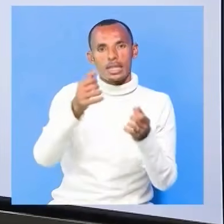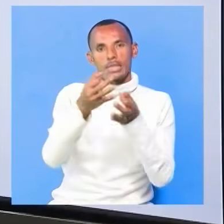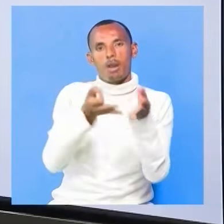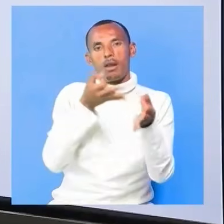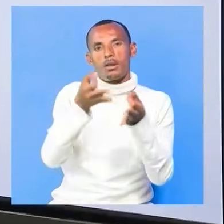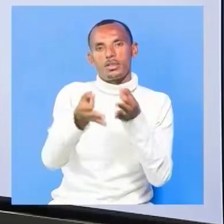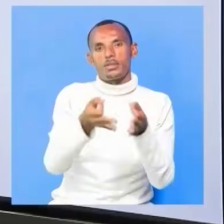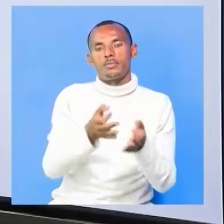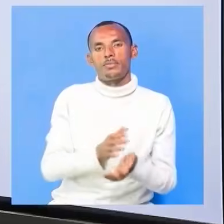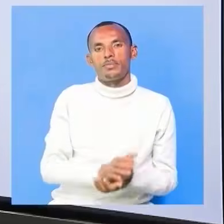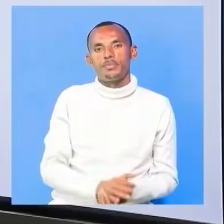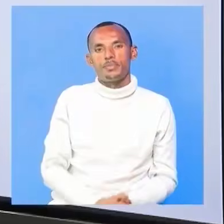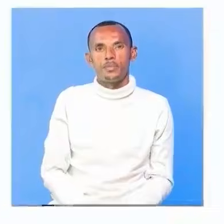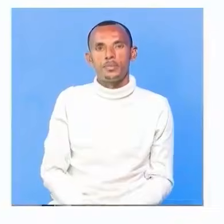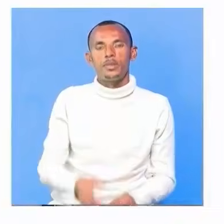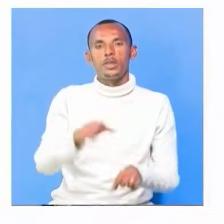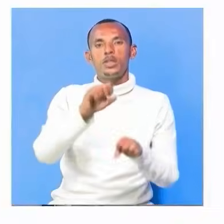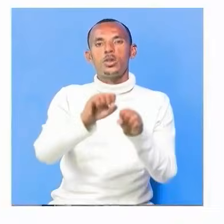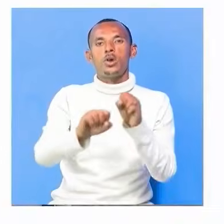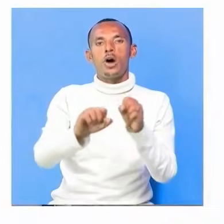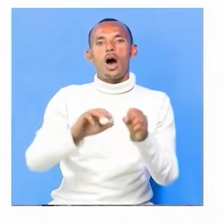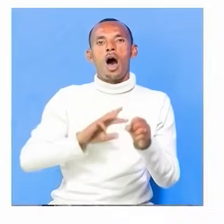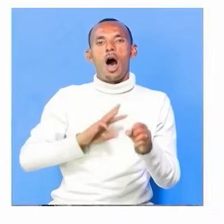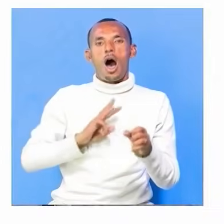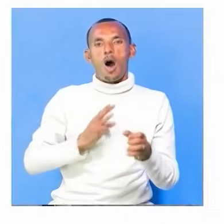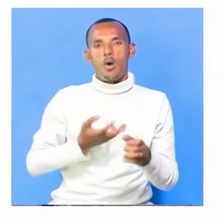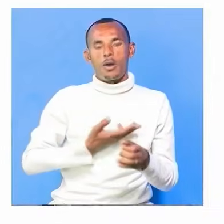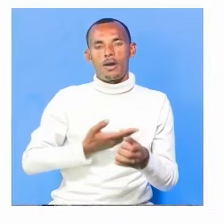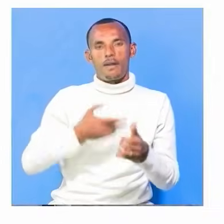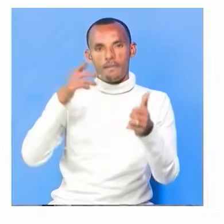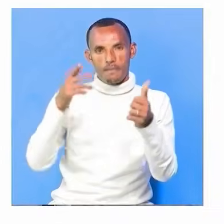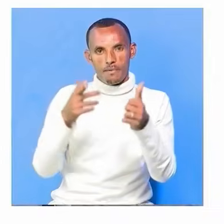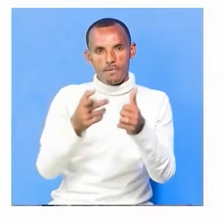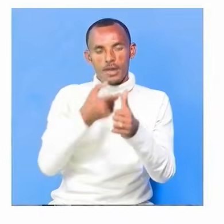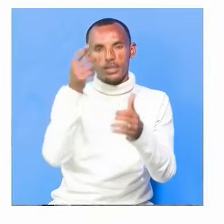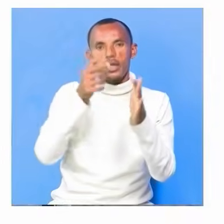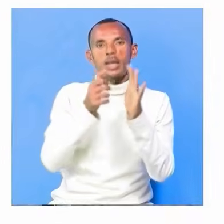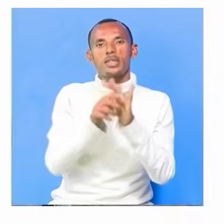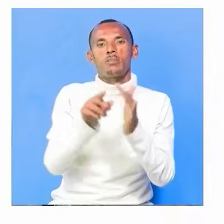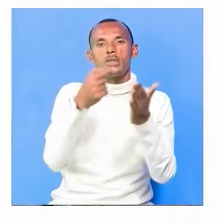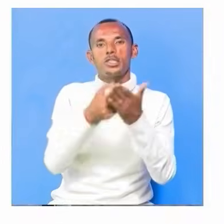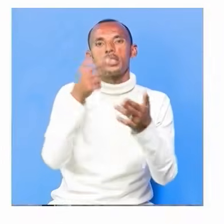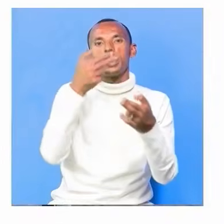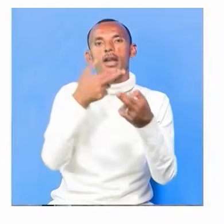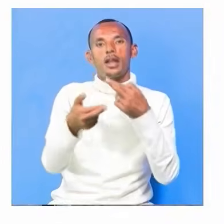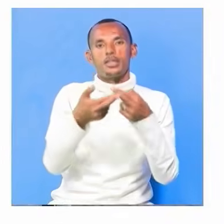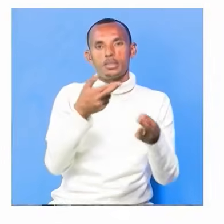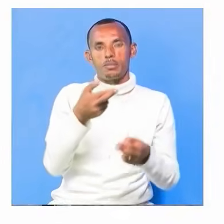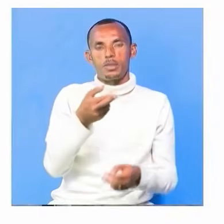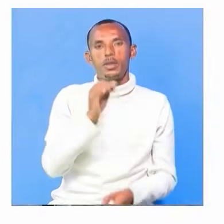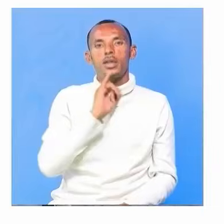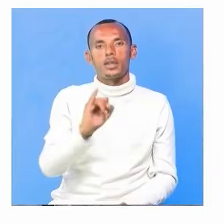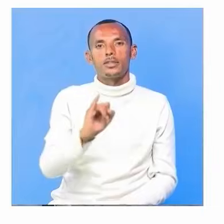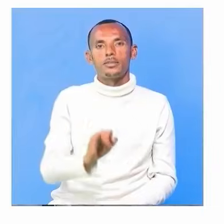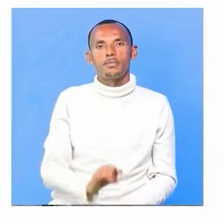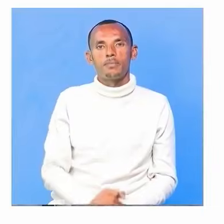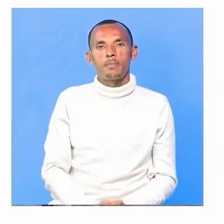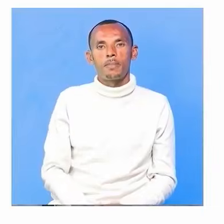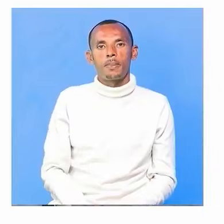here. Okay. So our first example regarding this relationship is